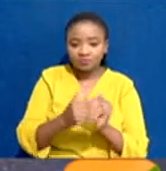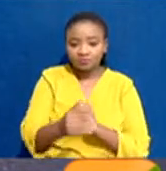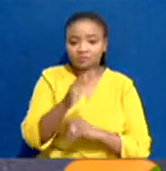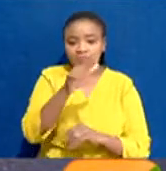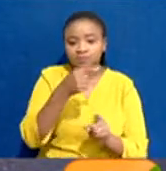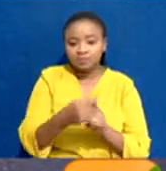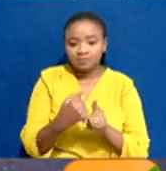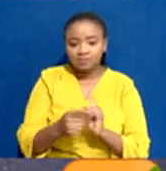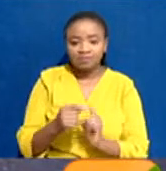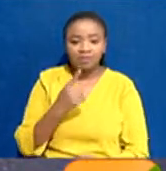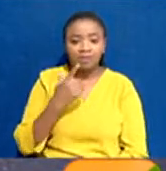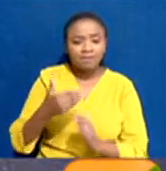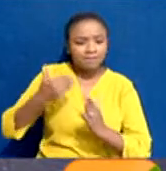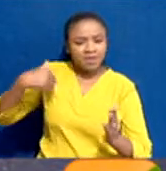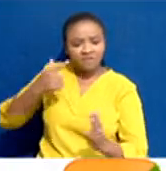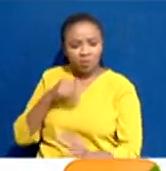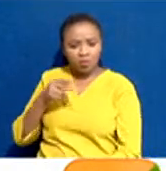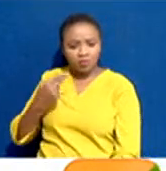Abdikadio reports.